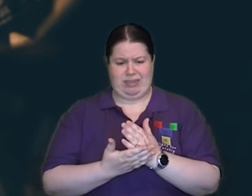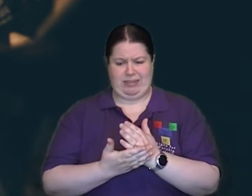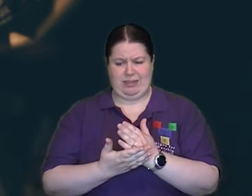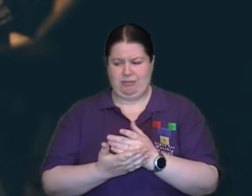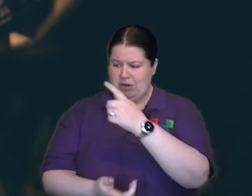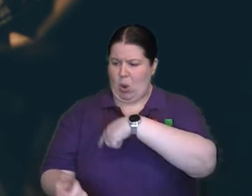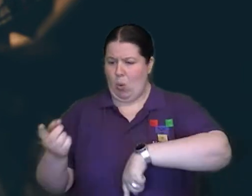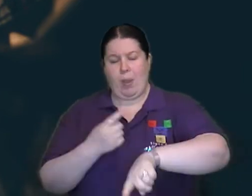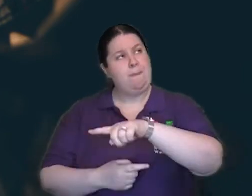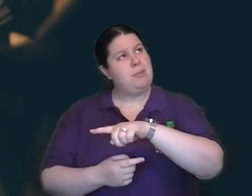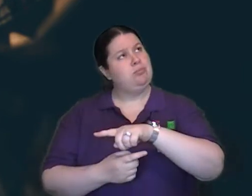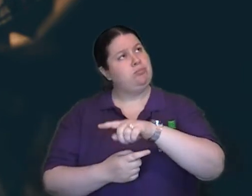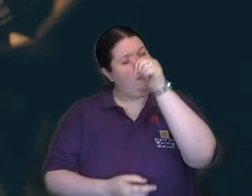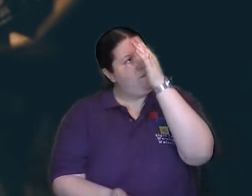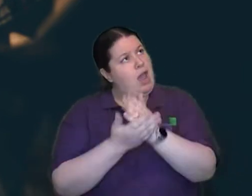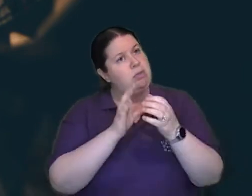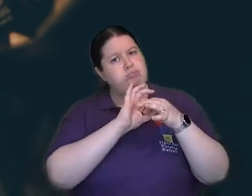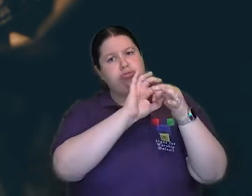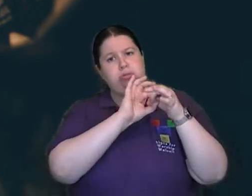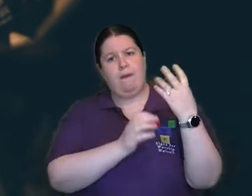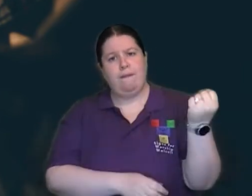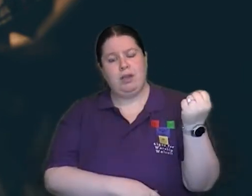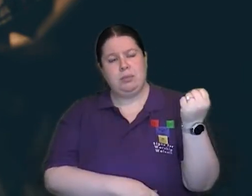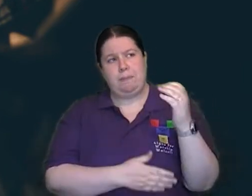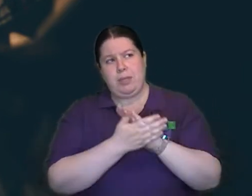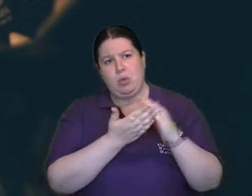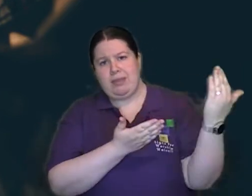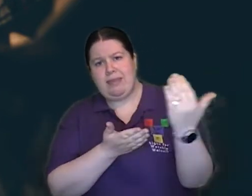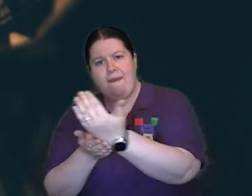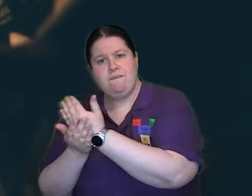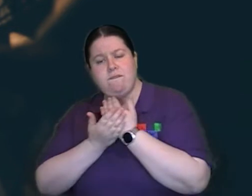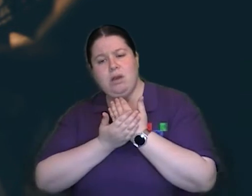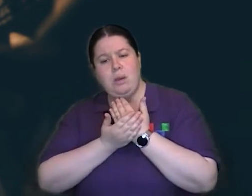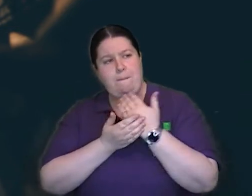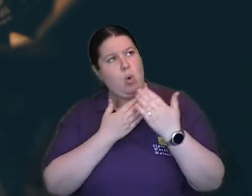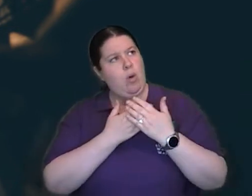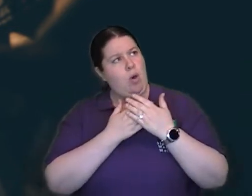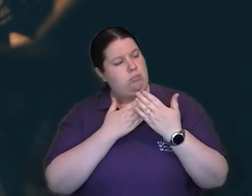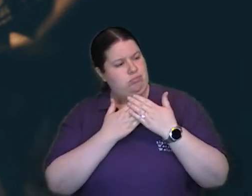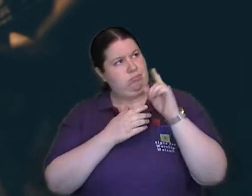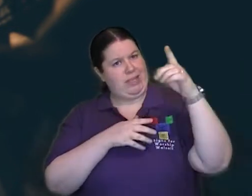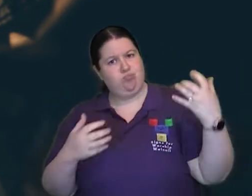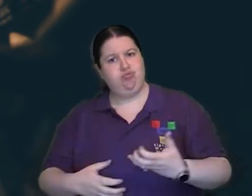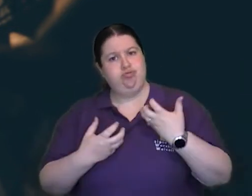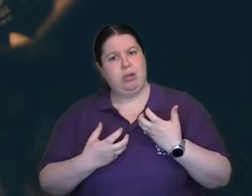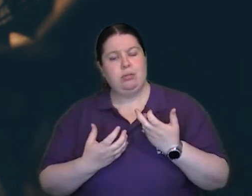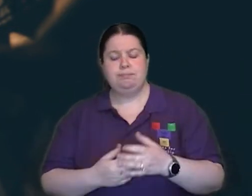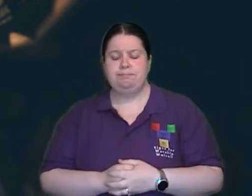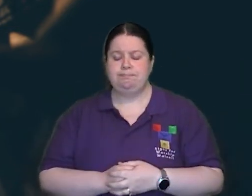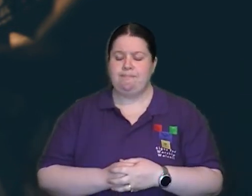Much more surely then, now that we have been justified by his blood, will we be saved through him from the wrath of God.